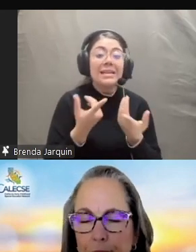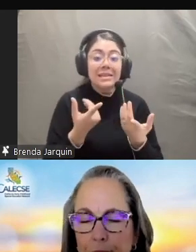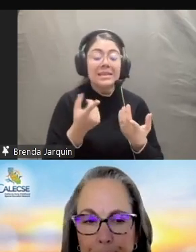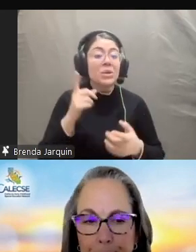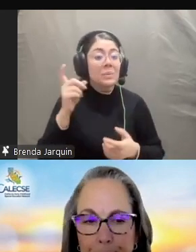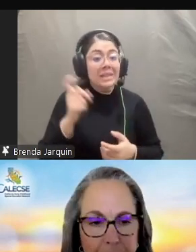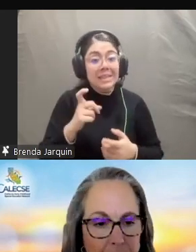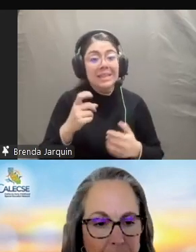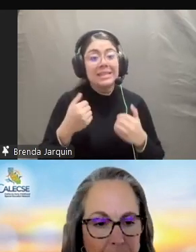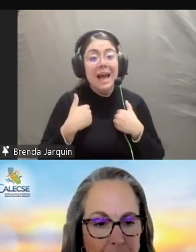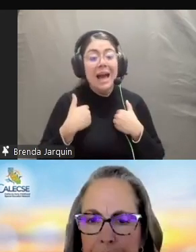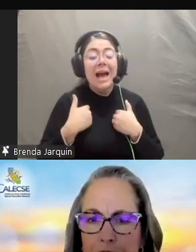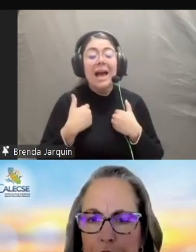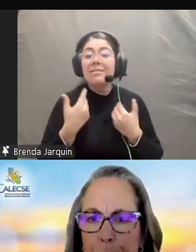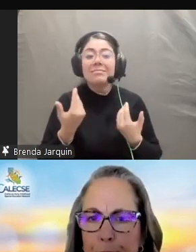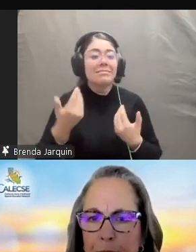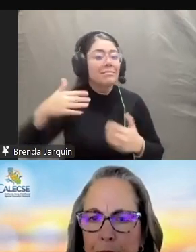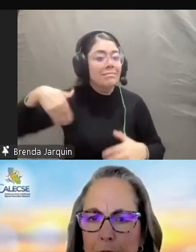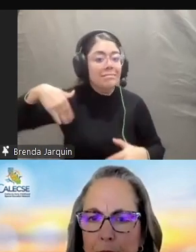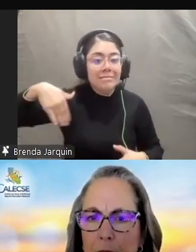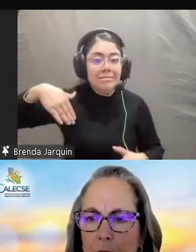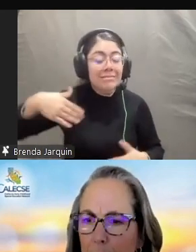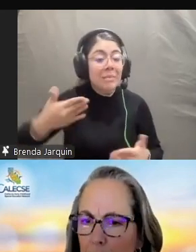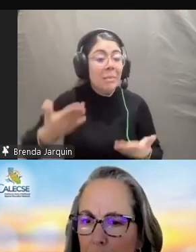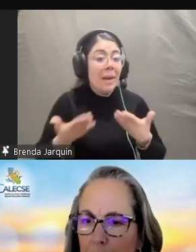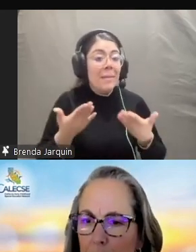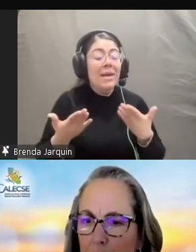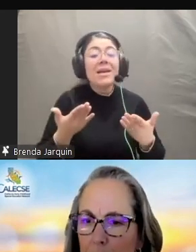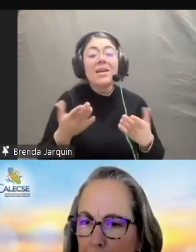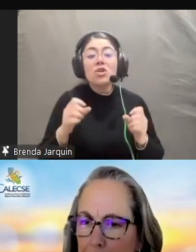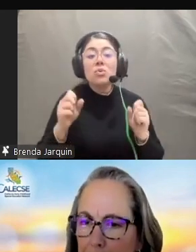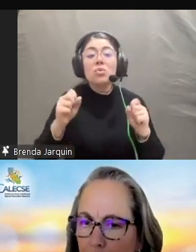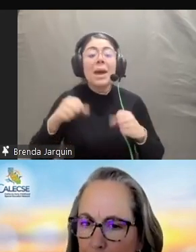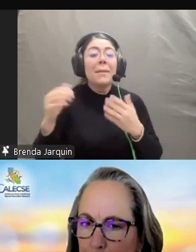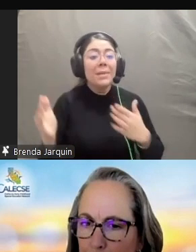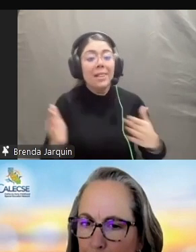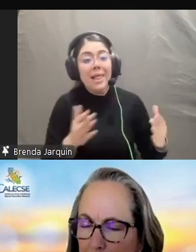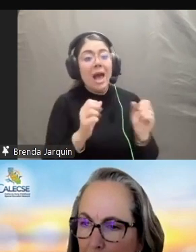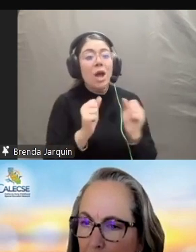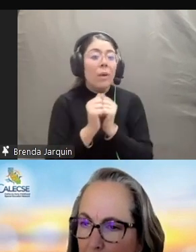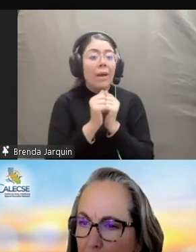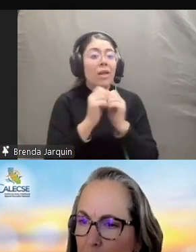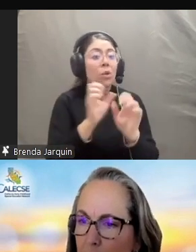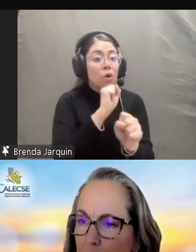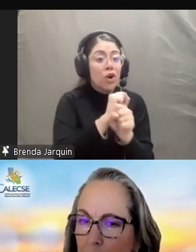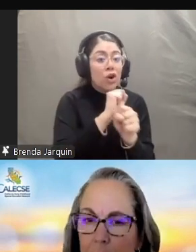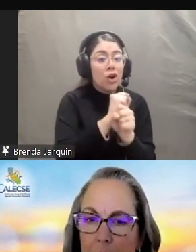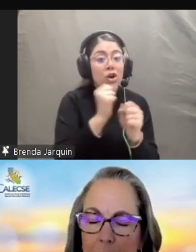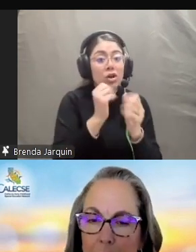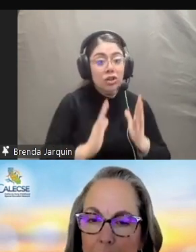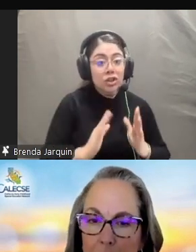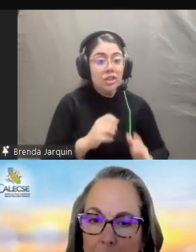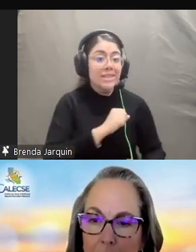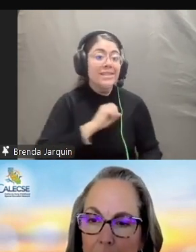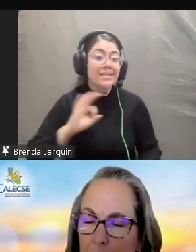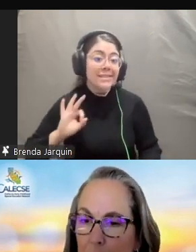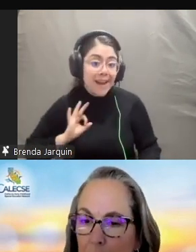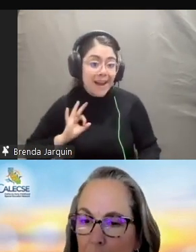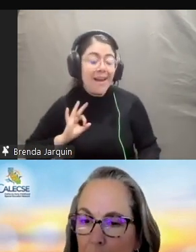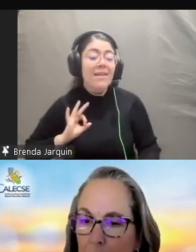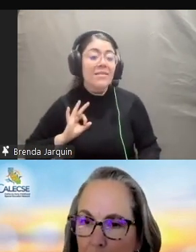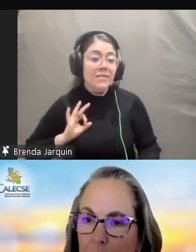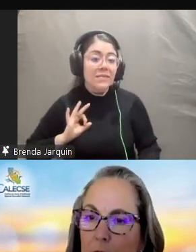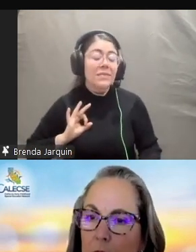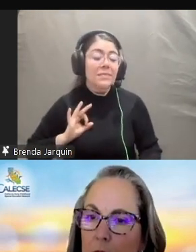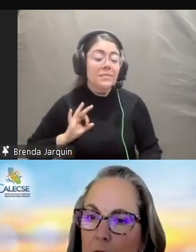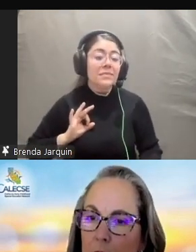can schedule trainings for your staff members. And again, linked on the right-hand side are all kinds of documents related to